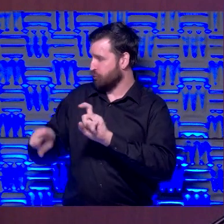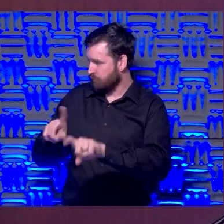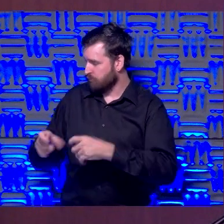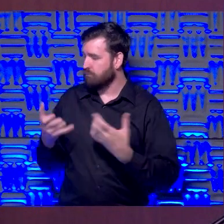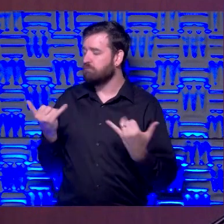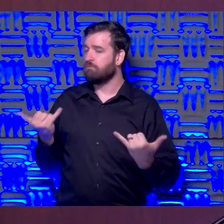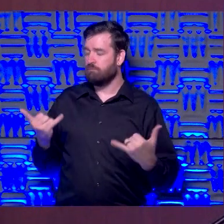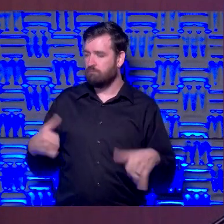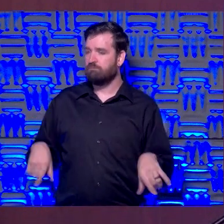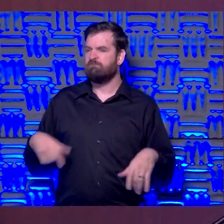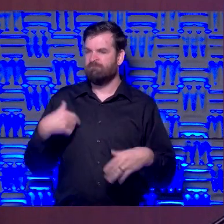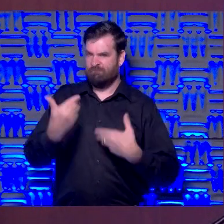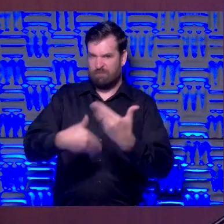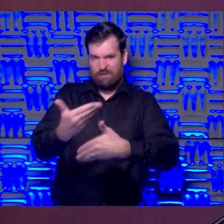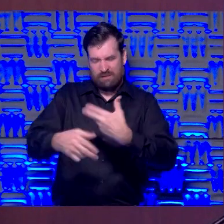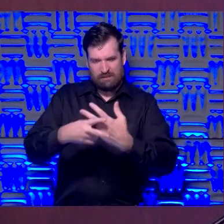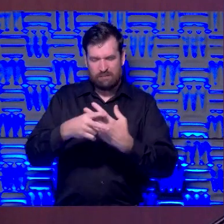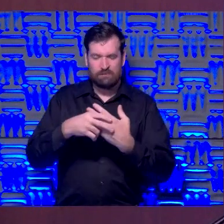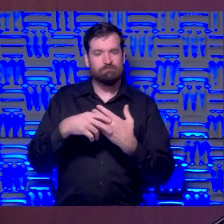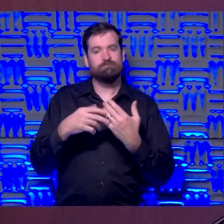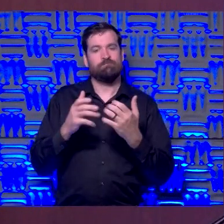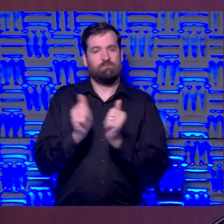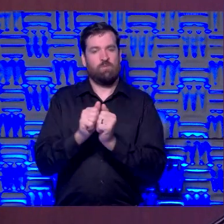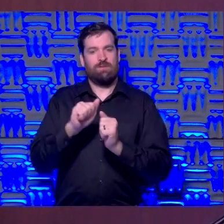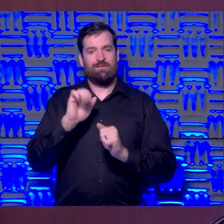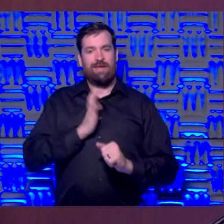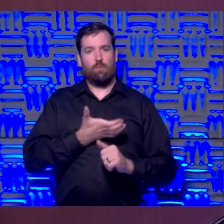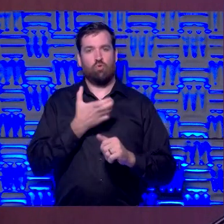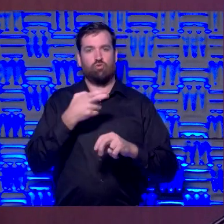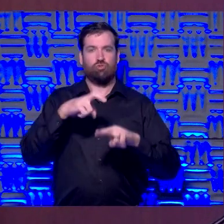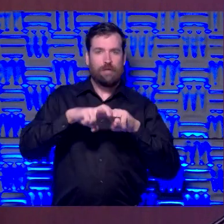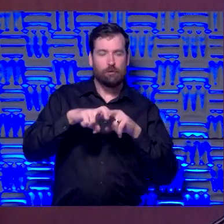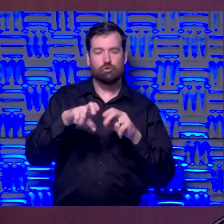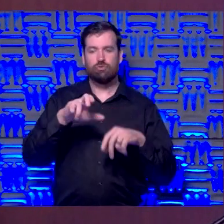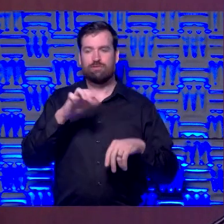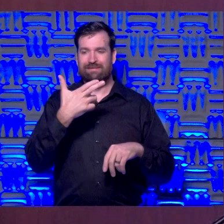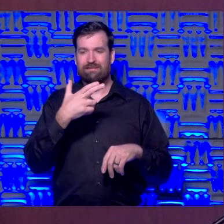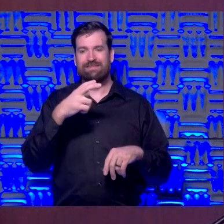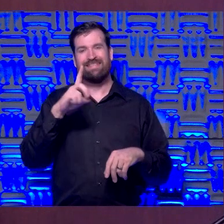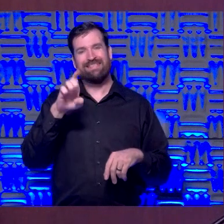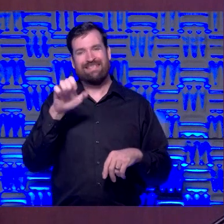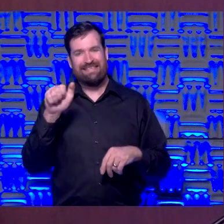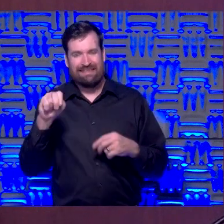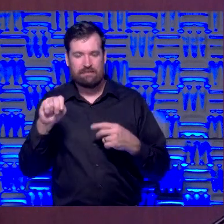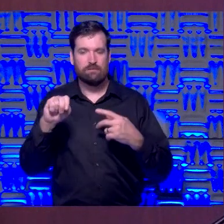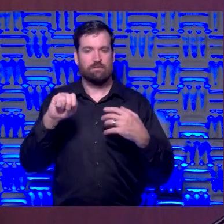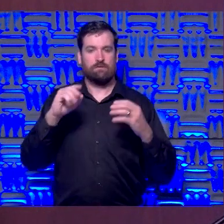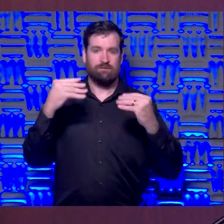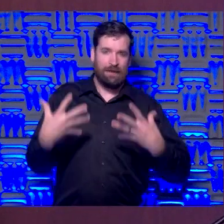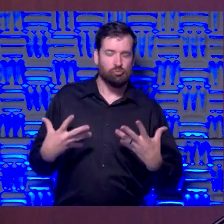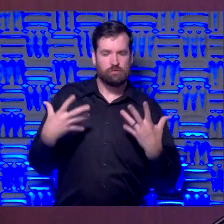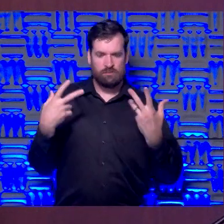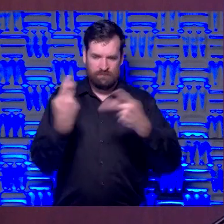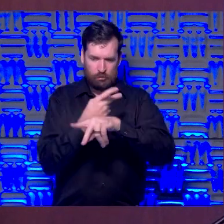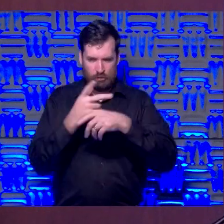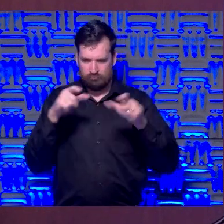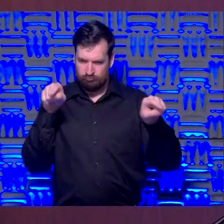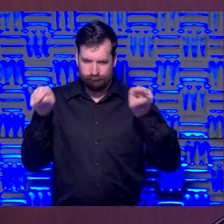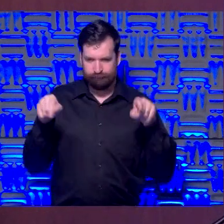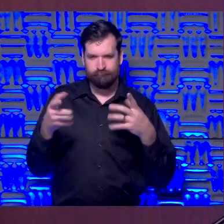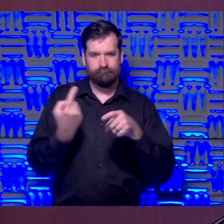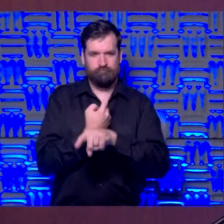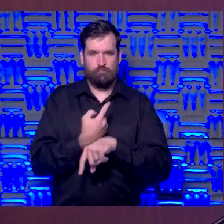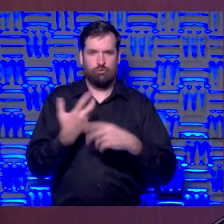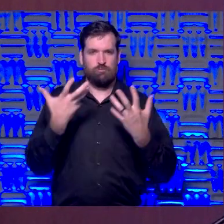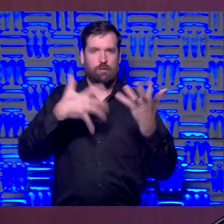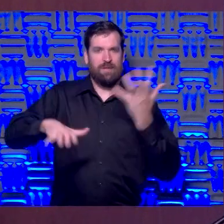right now with our deans, with our chairs, and with the faculty to figure out what the right combination is. I believe